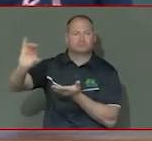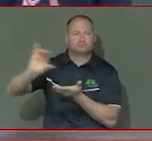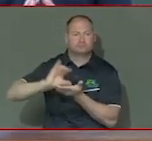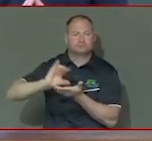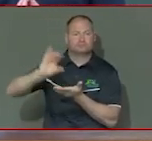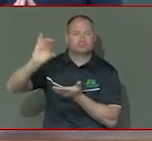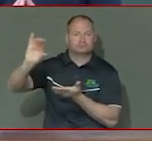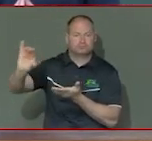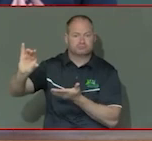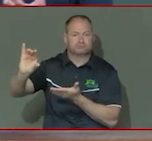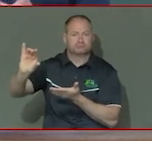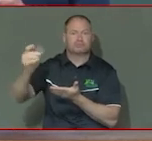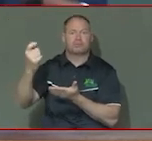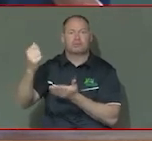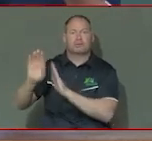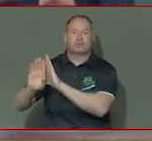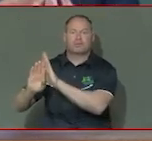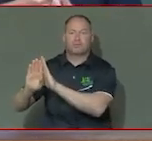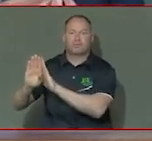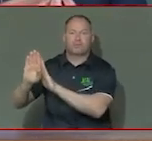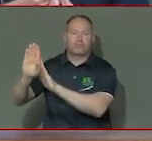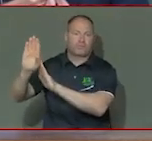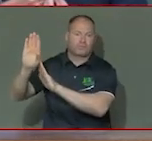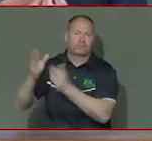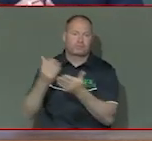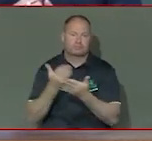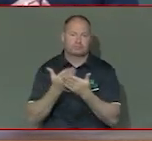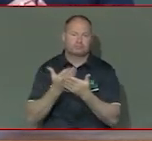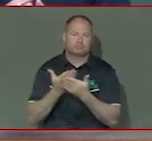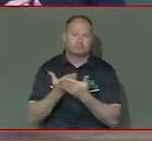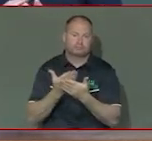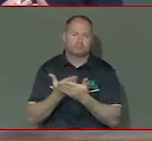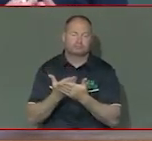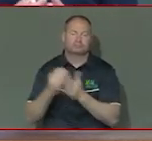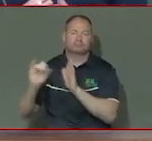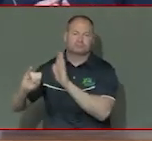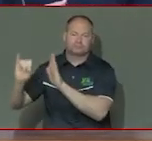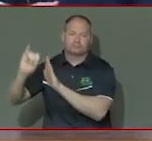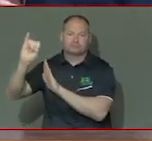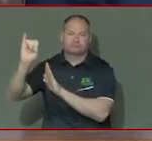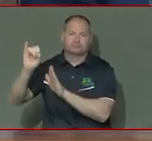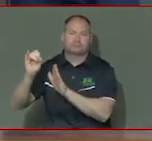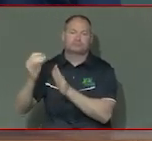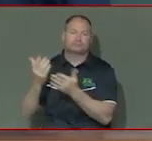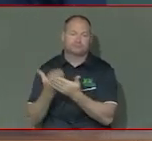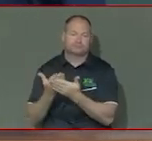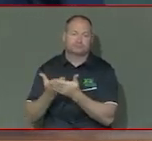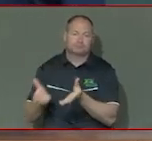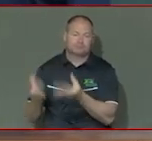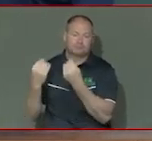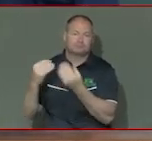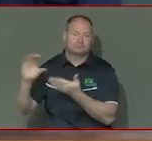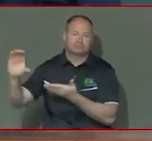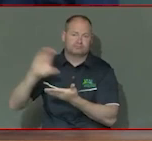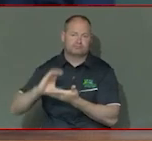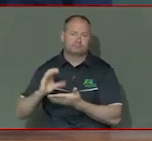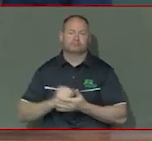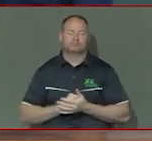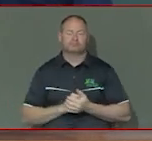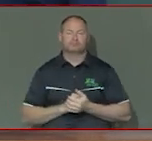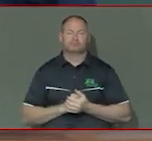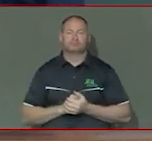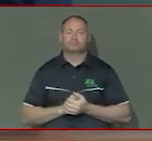a fixed deposit. Then you will get, at least you will get interest. All right. So now it's